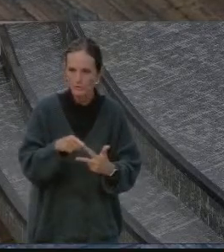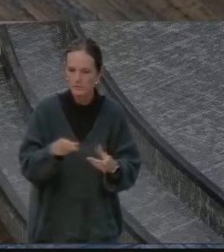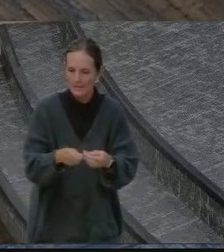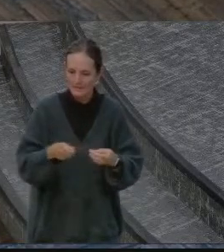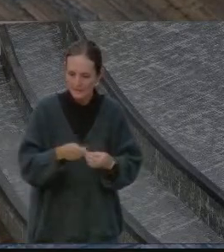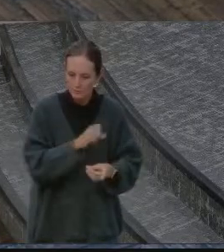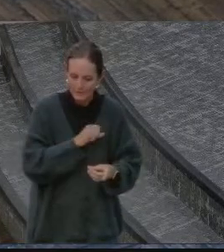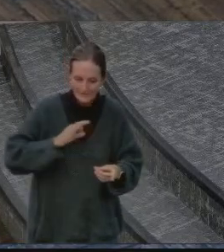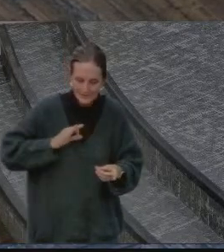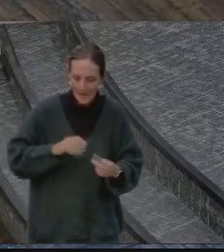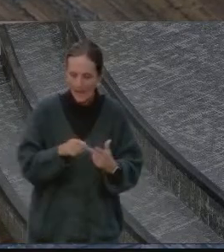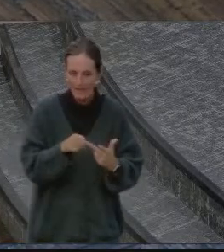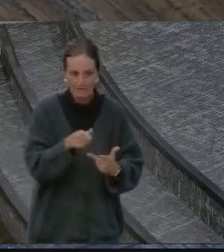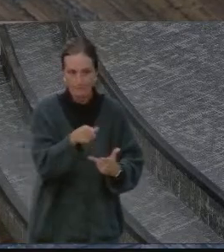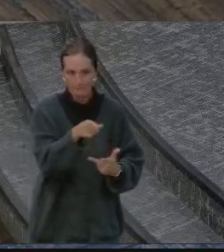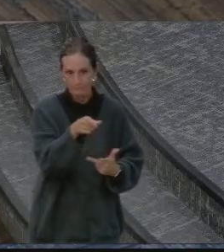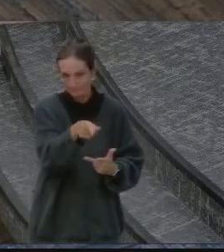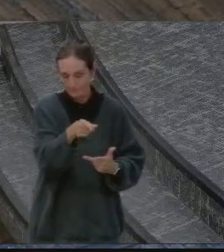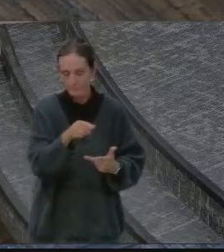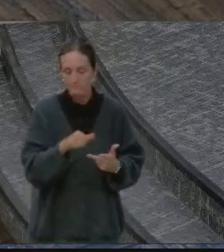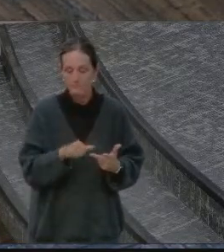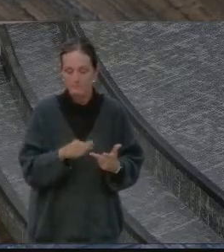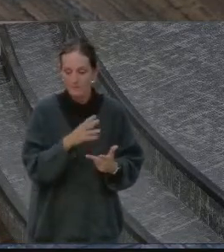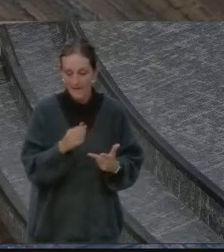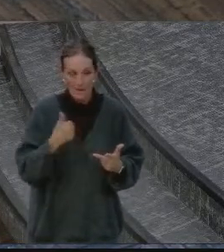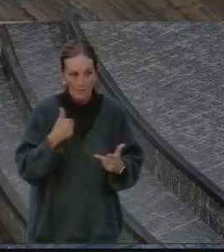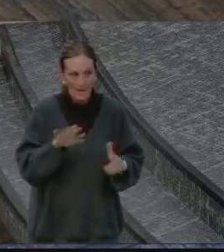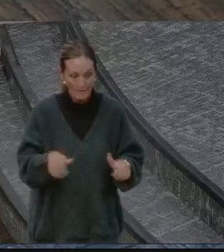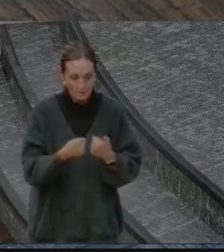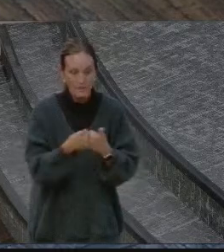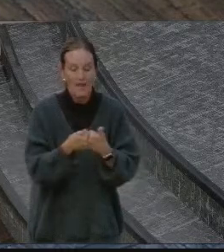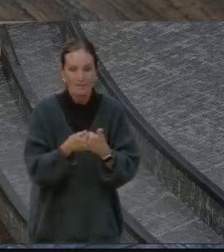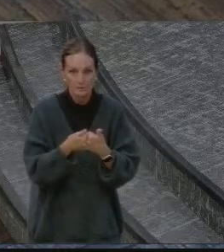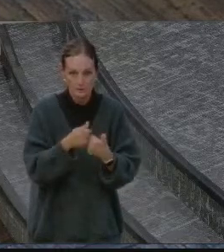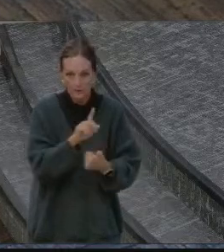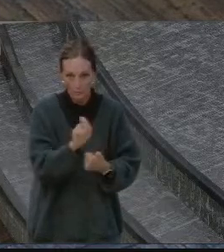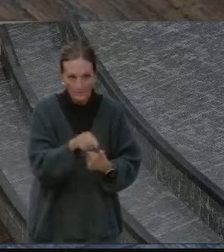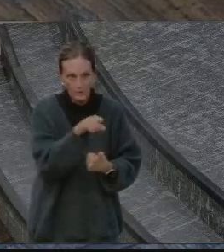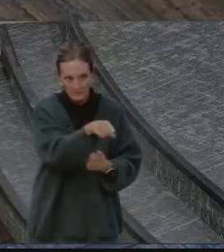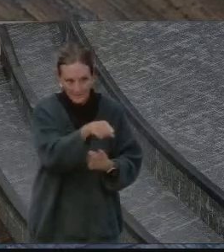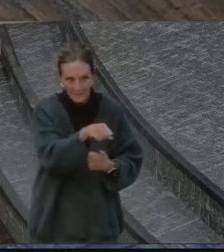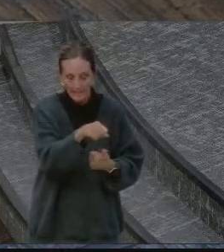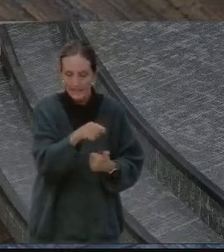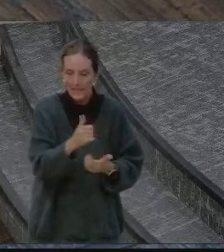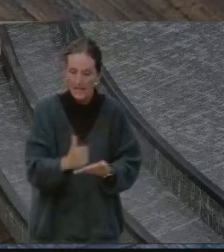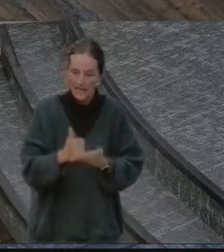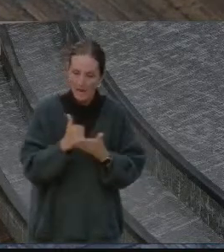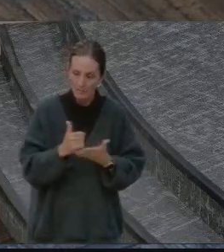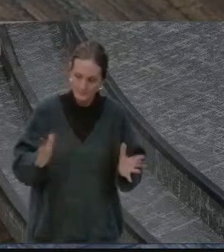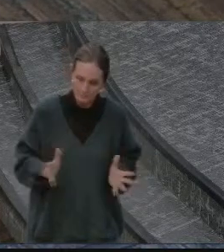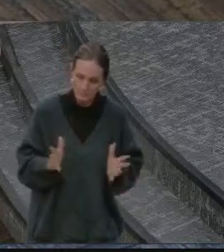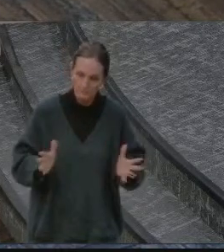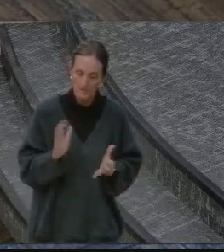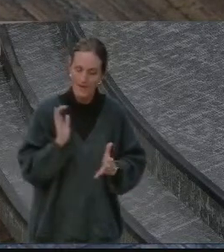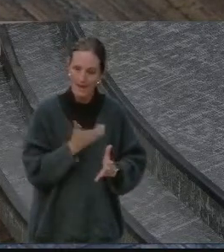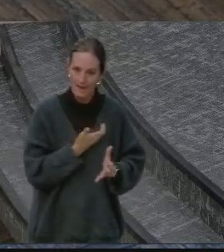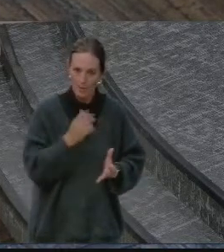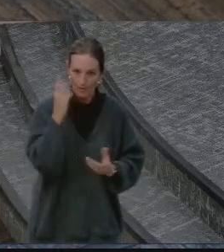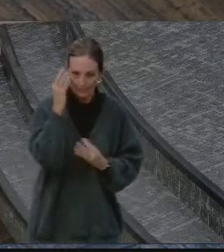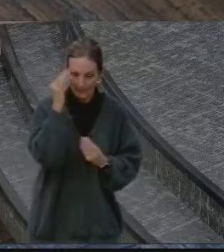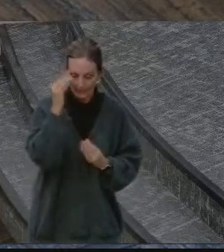But we have some very challenging questions that he pushes our thinking. even as leaders. And what I will